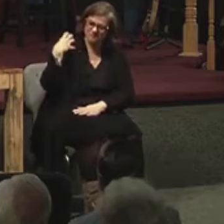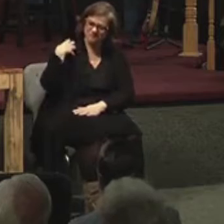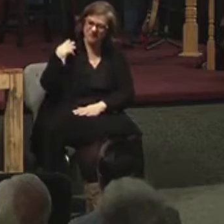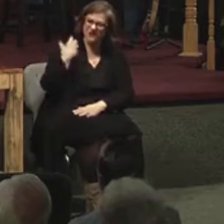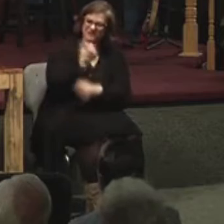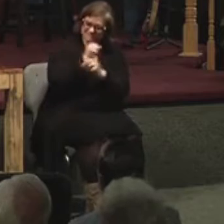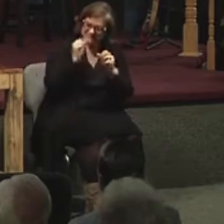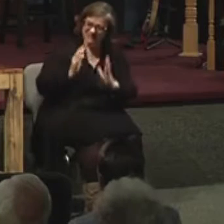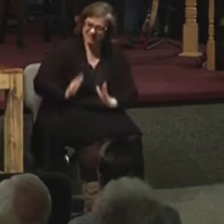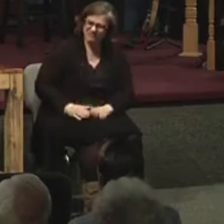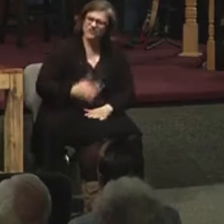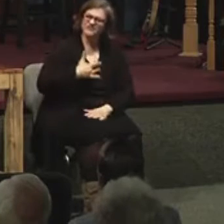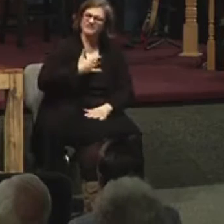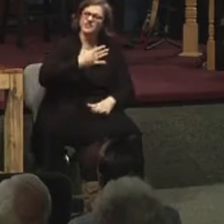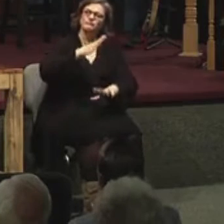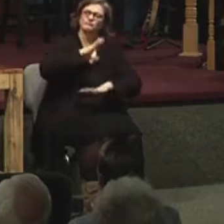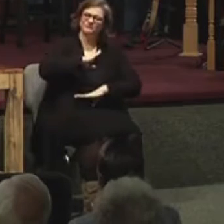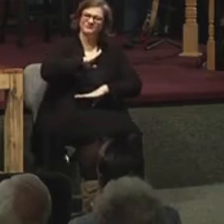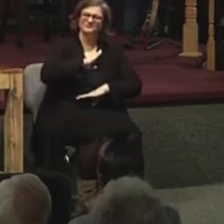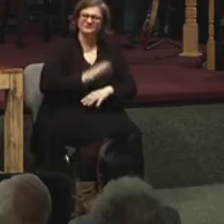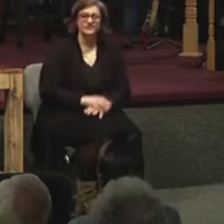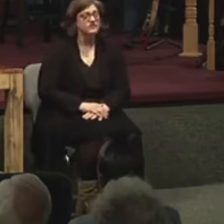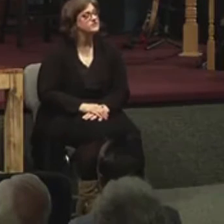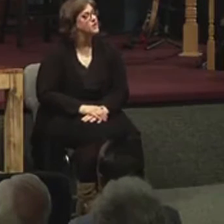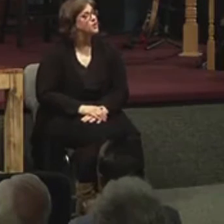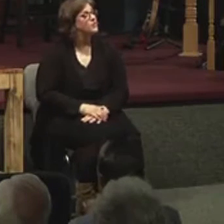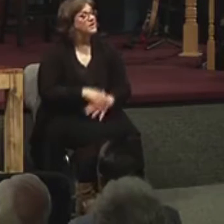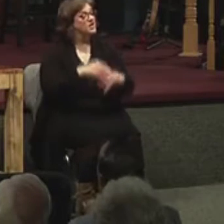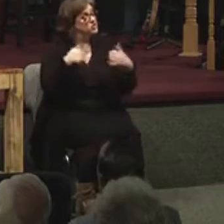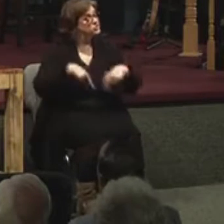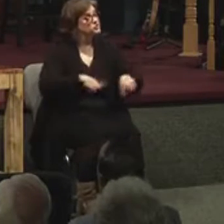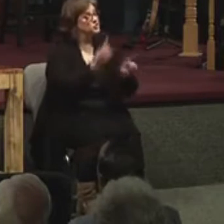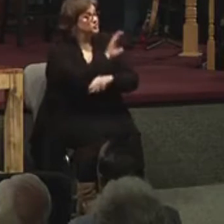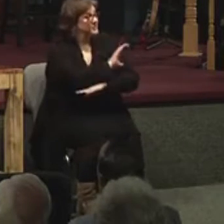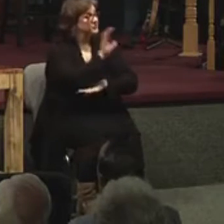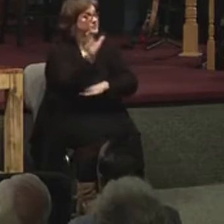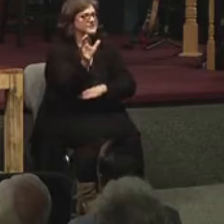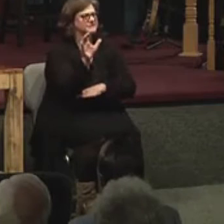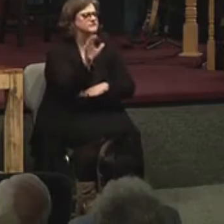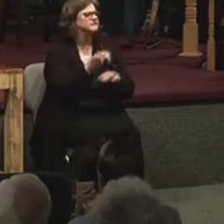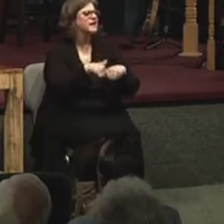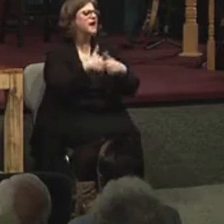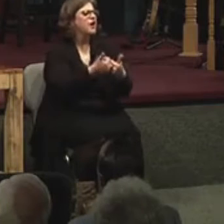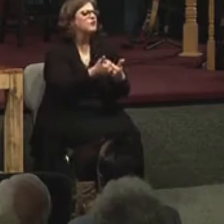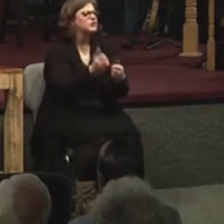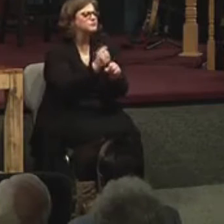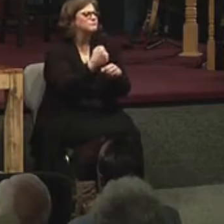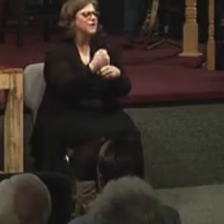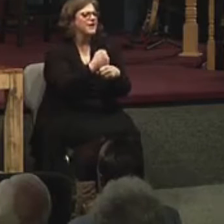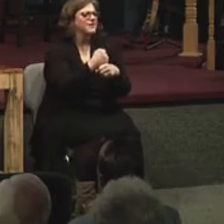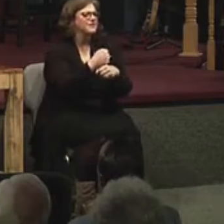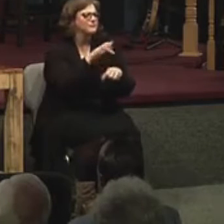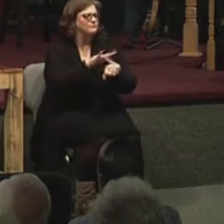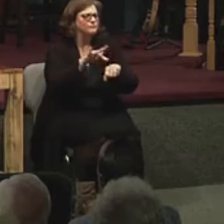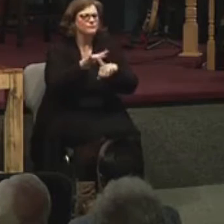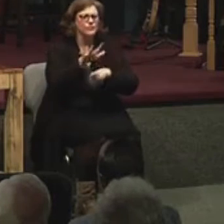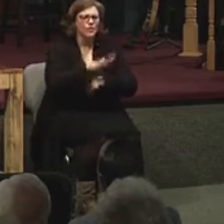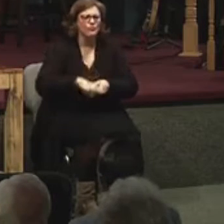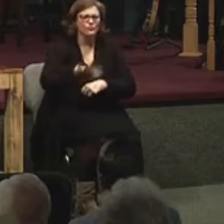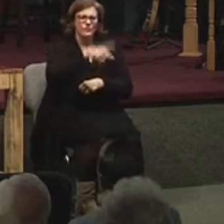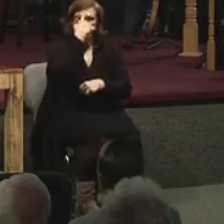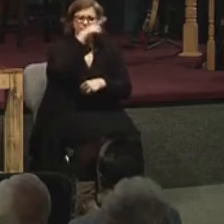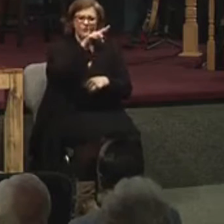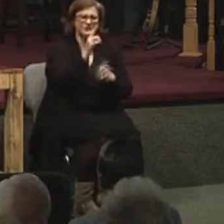So I ask you this question: how can you make room for Jesus this Christmas season and every day throughout the year? Because it's not just about Christmas, it's every